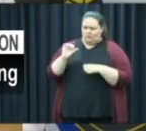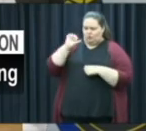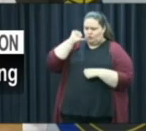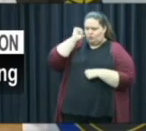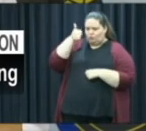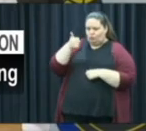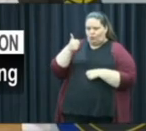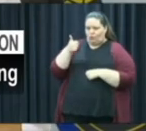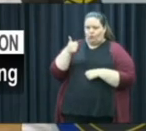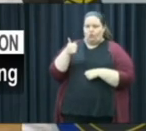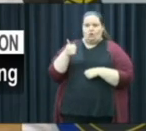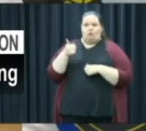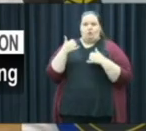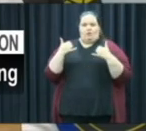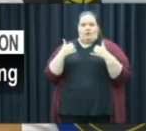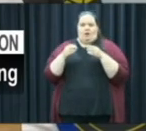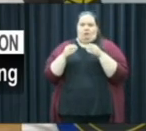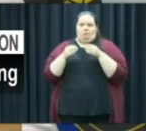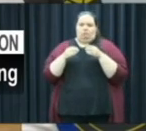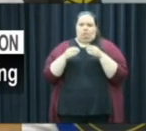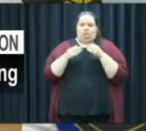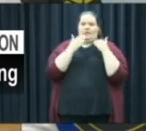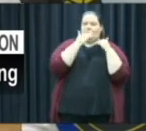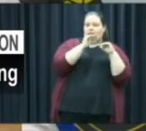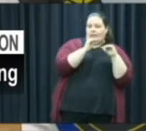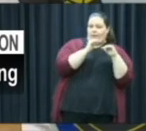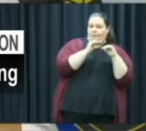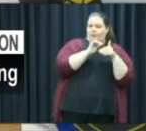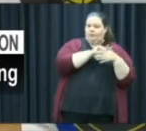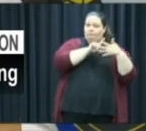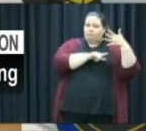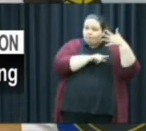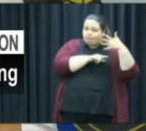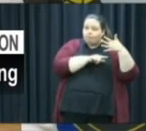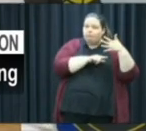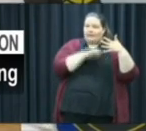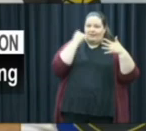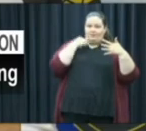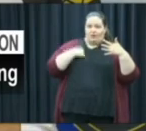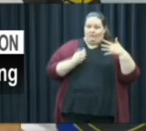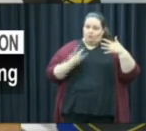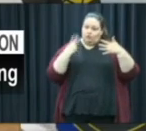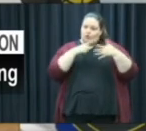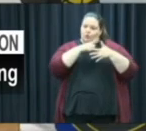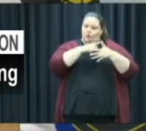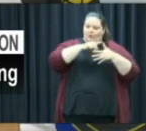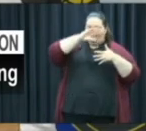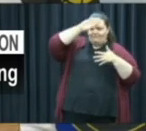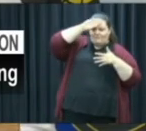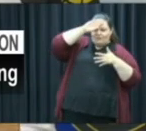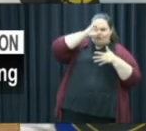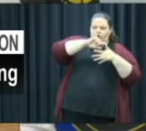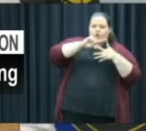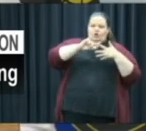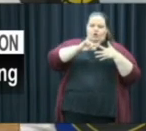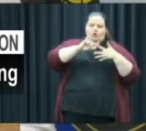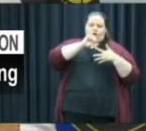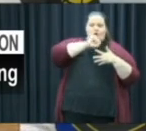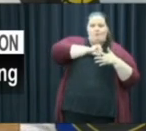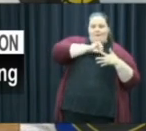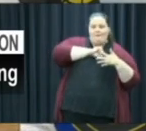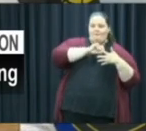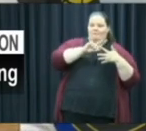probably be expanding our list. But as of today, we still have the list of if you have 2 out of the 5 following